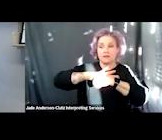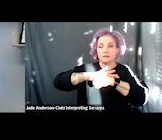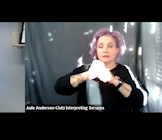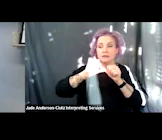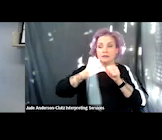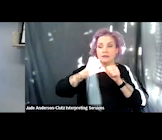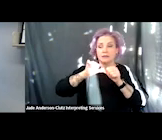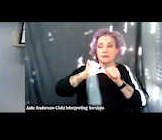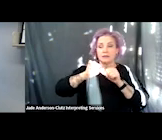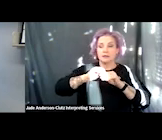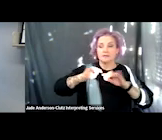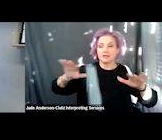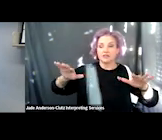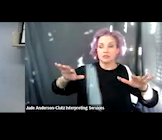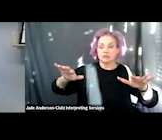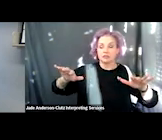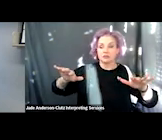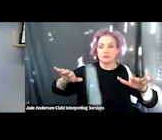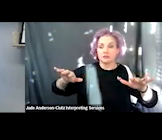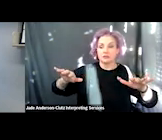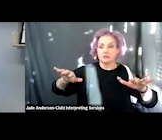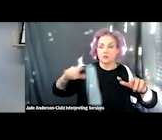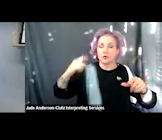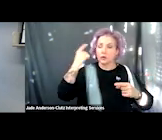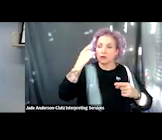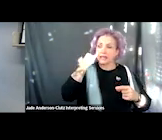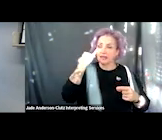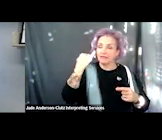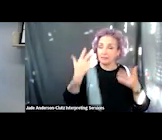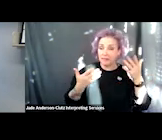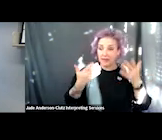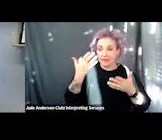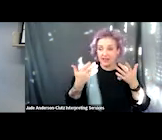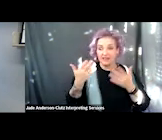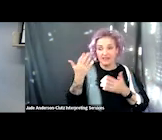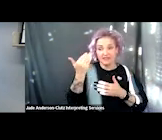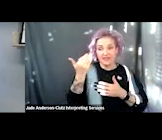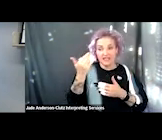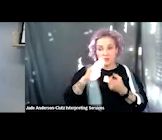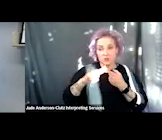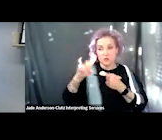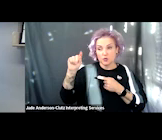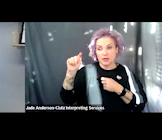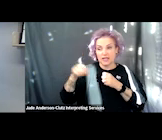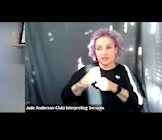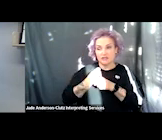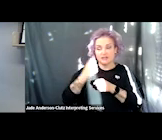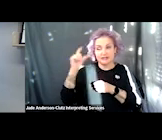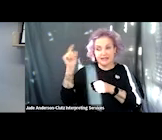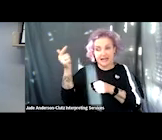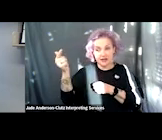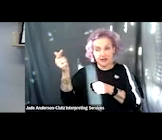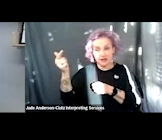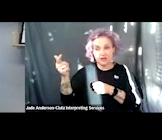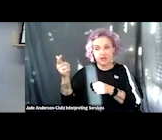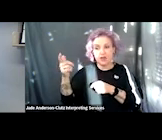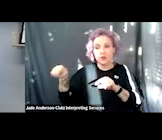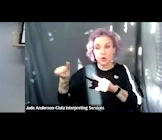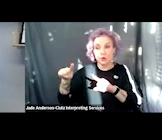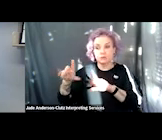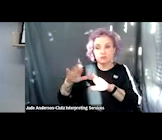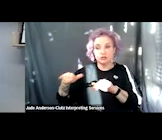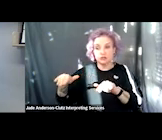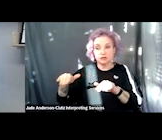or 15 years from now because of this? And the answer isn't as easy as initially thought, right? Because there's